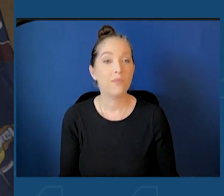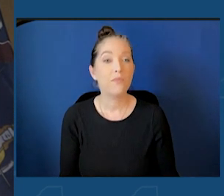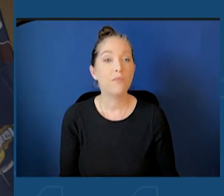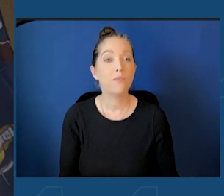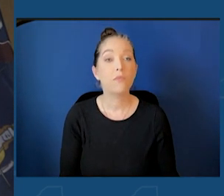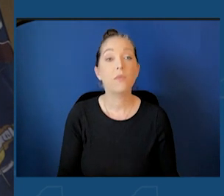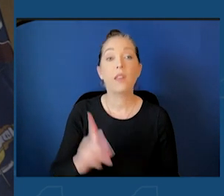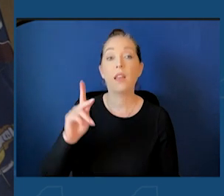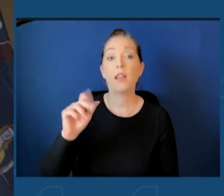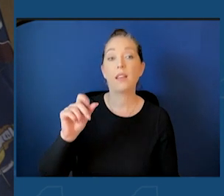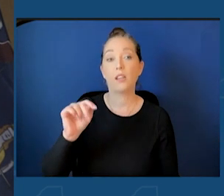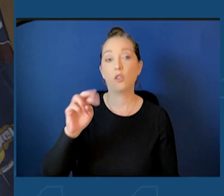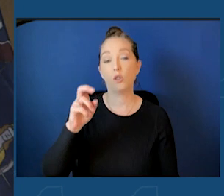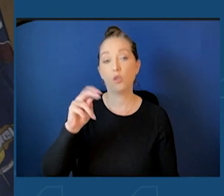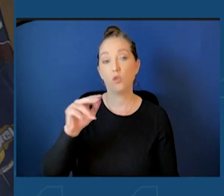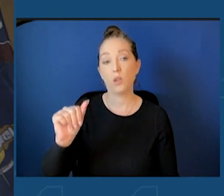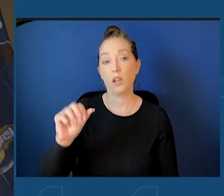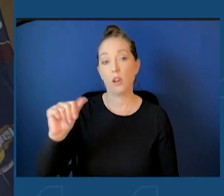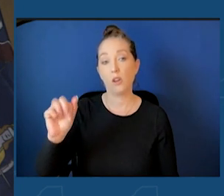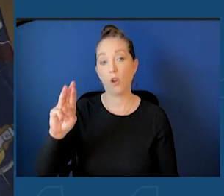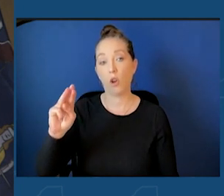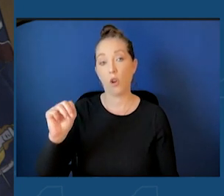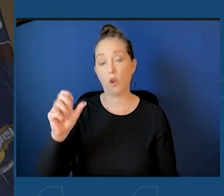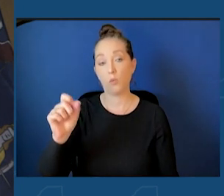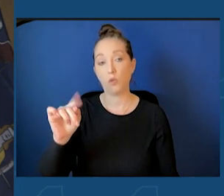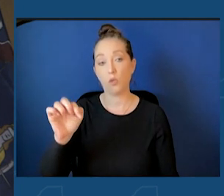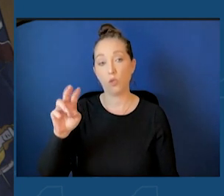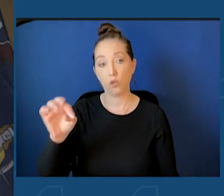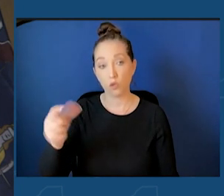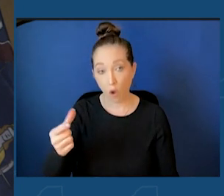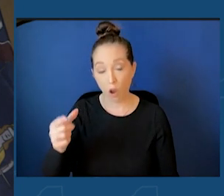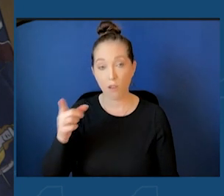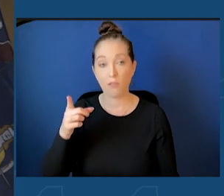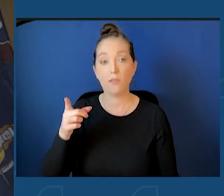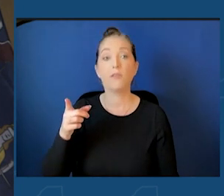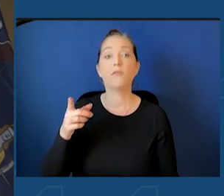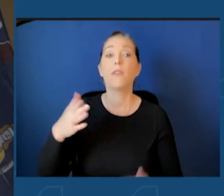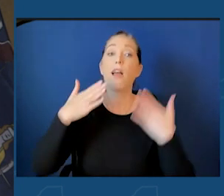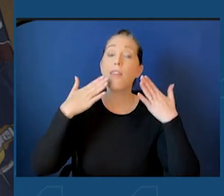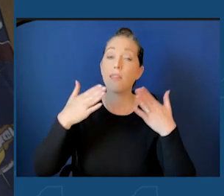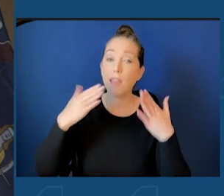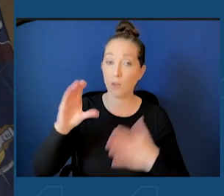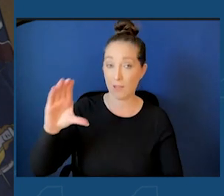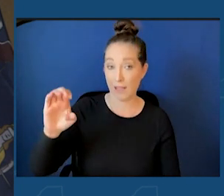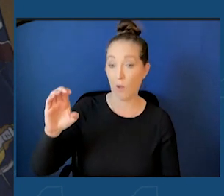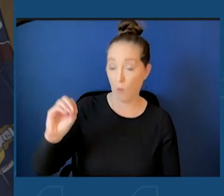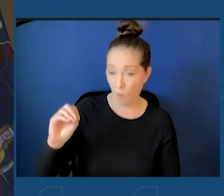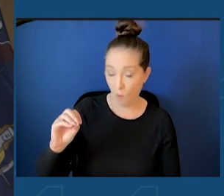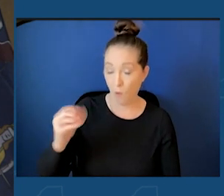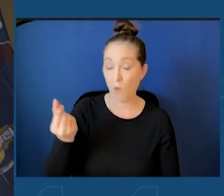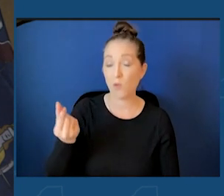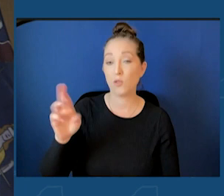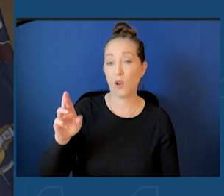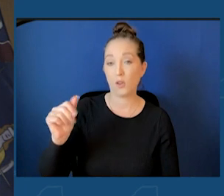Armstrong, the CEO of Columbia University Irving Medical Center. Let's thank our CEO for being here, Dr. Armstrong.